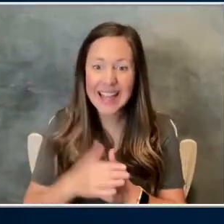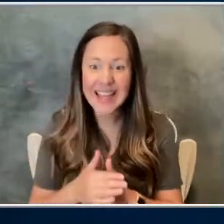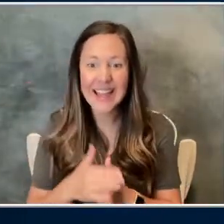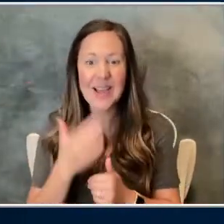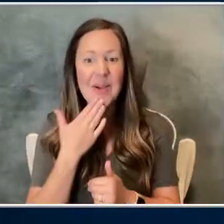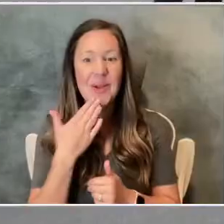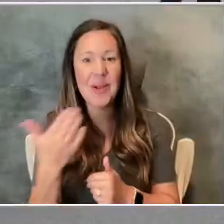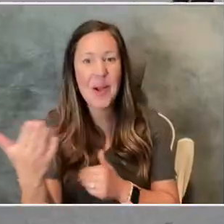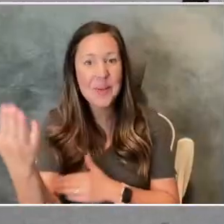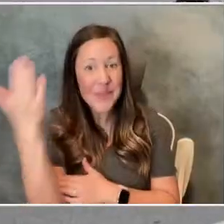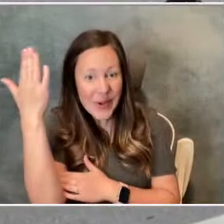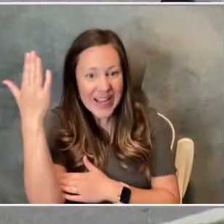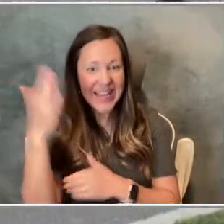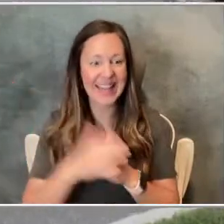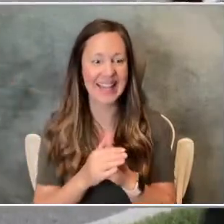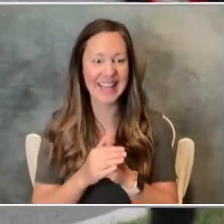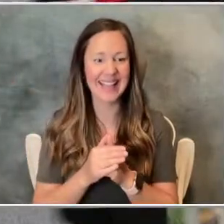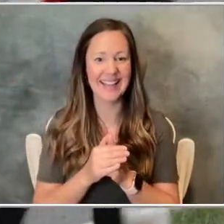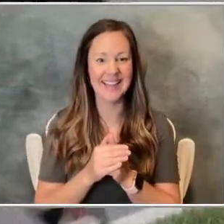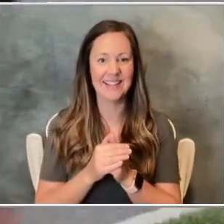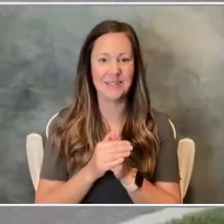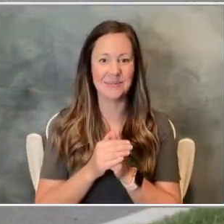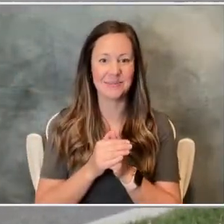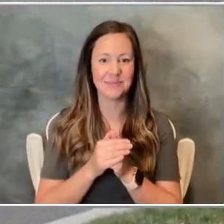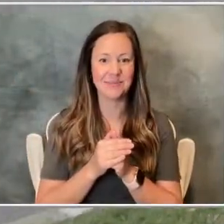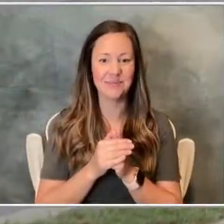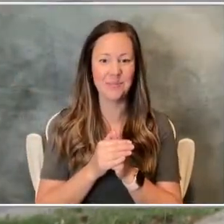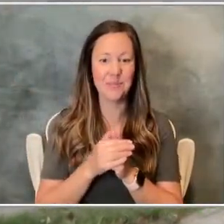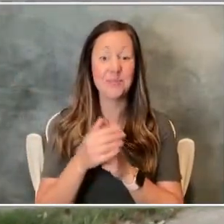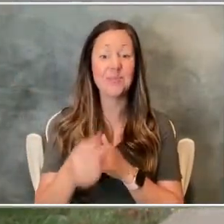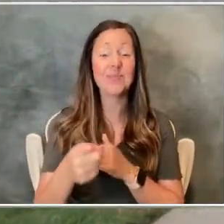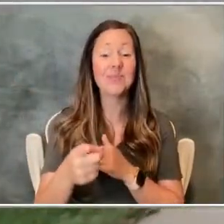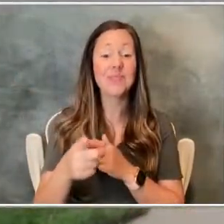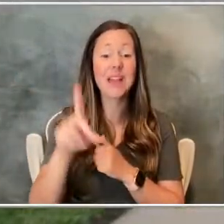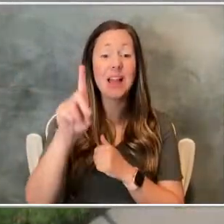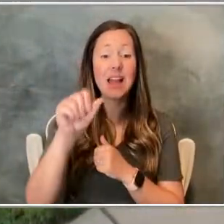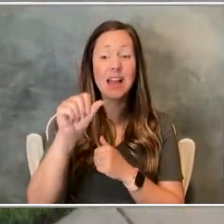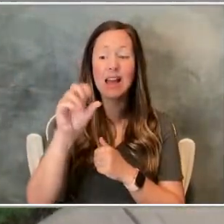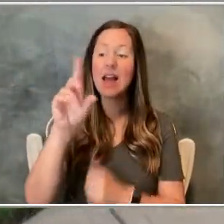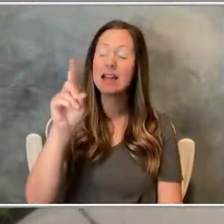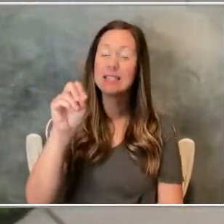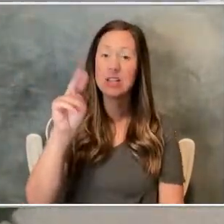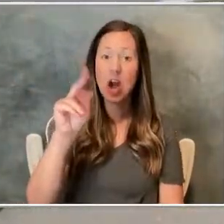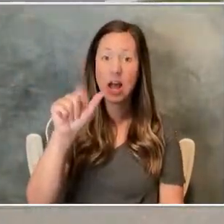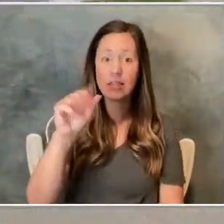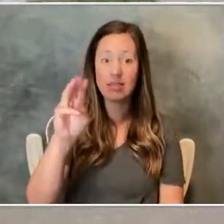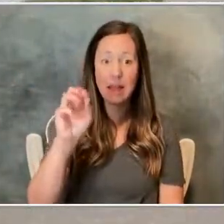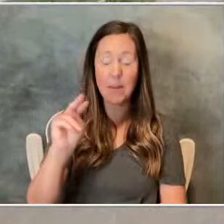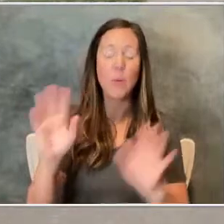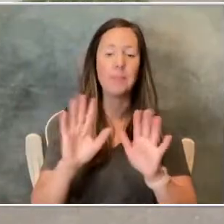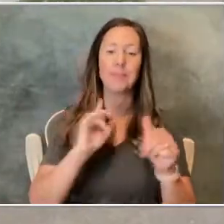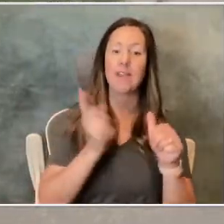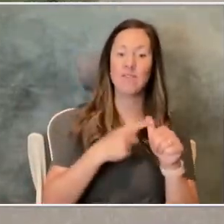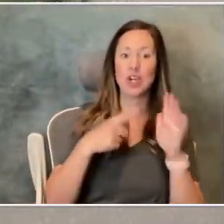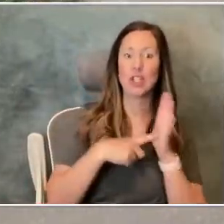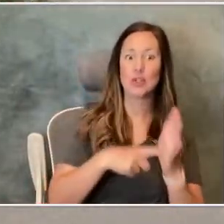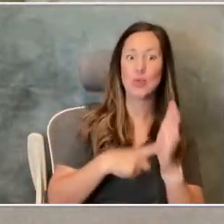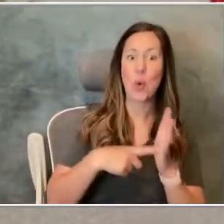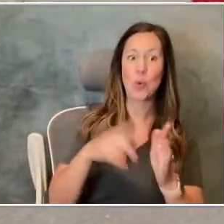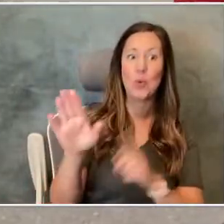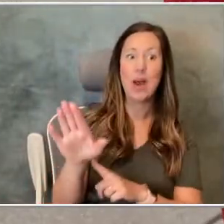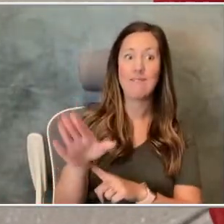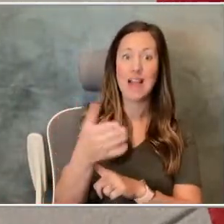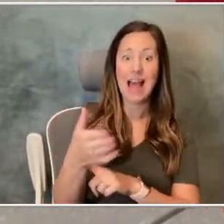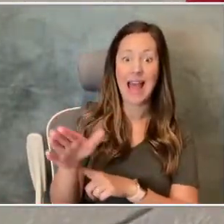Good morning, and the head of the Red Coaters, Don Lehman, just came up. First of all, let me show you the flag.